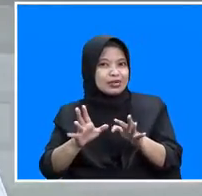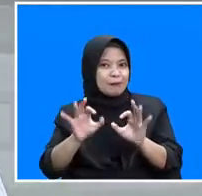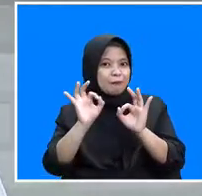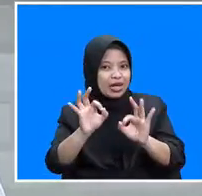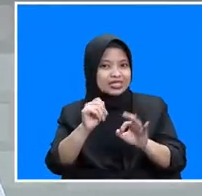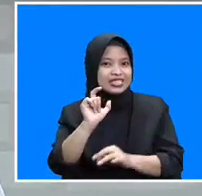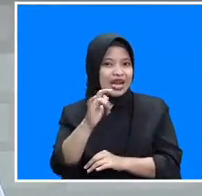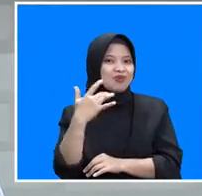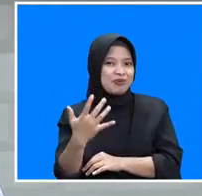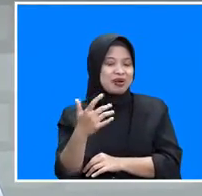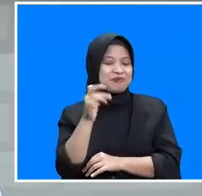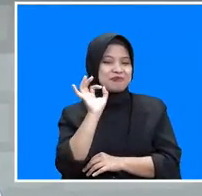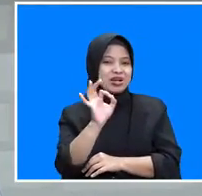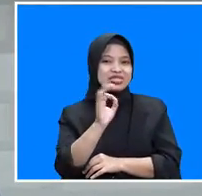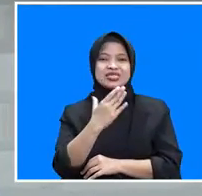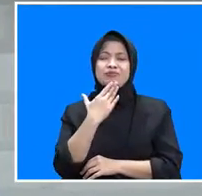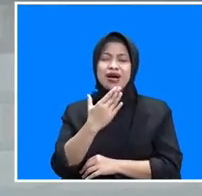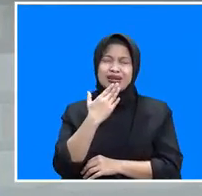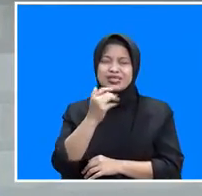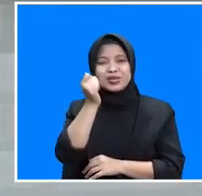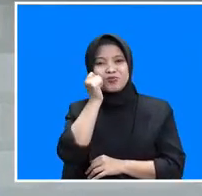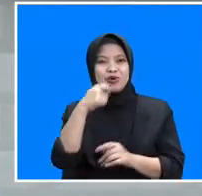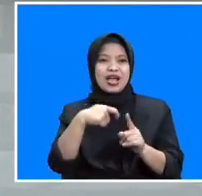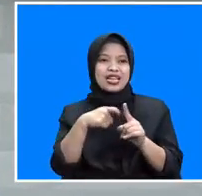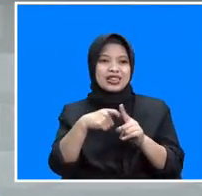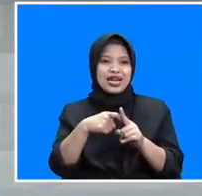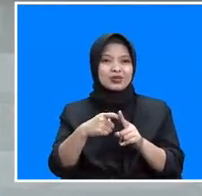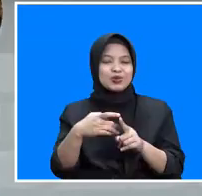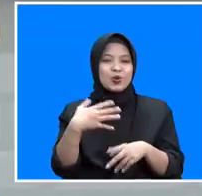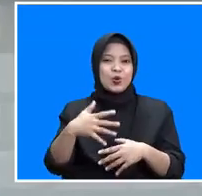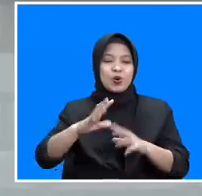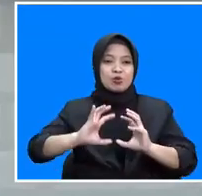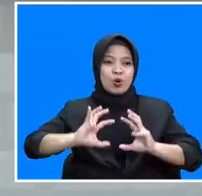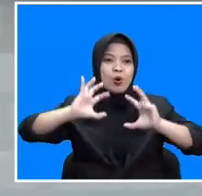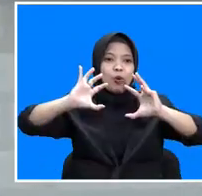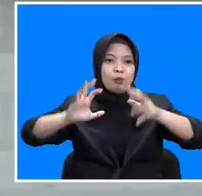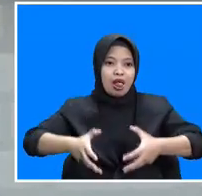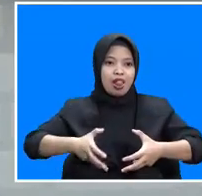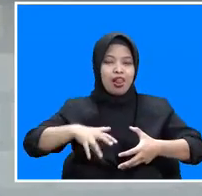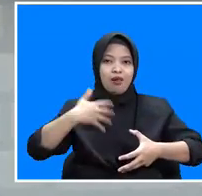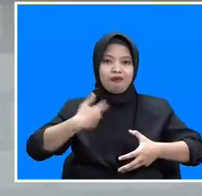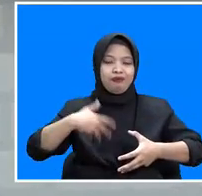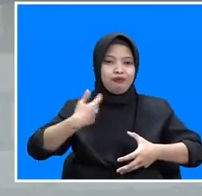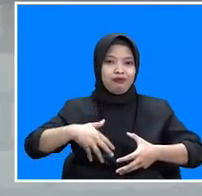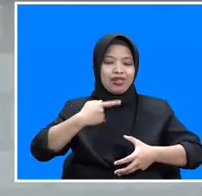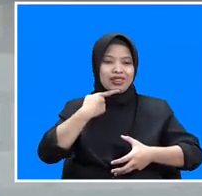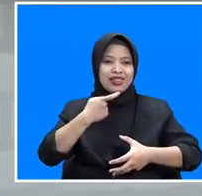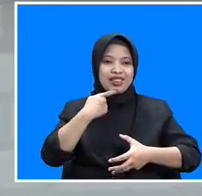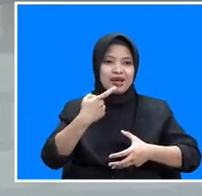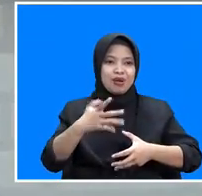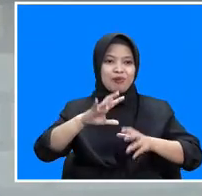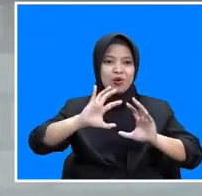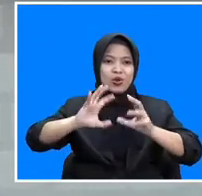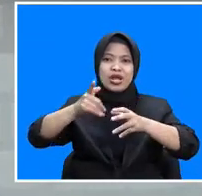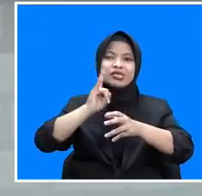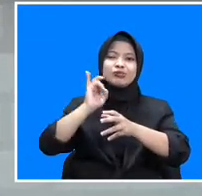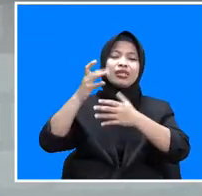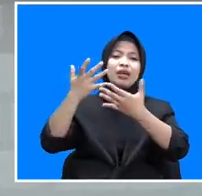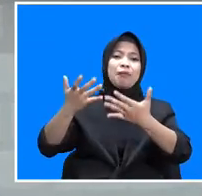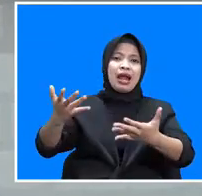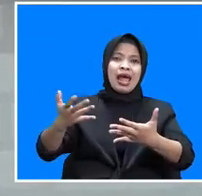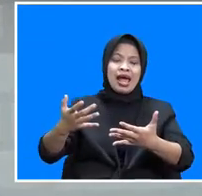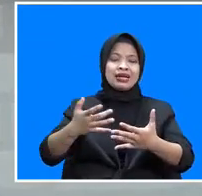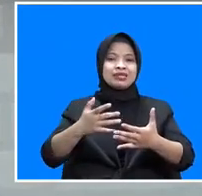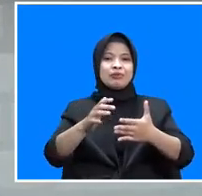Catherine, you provide us with the global context and see like where the world is heading and what is actually very important for